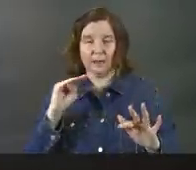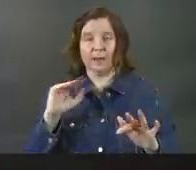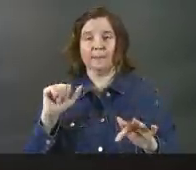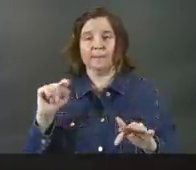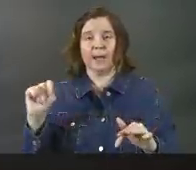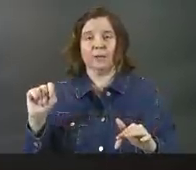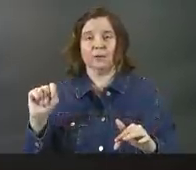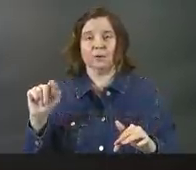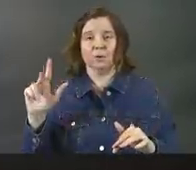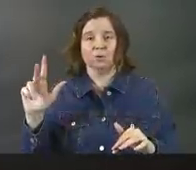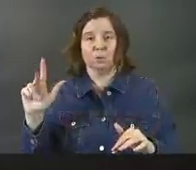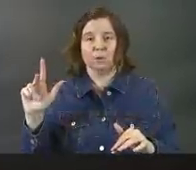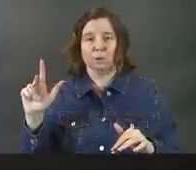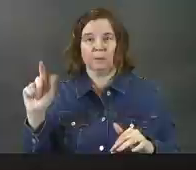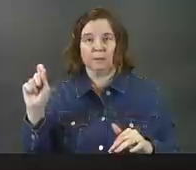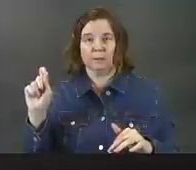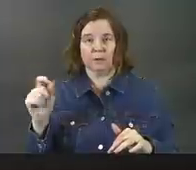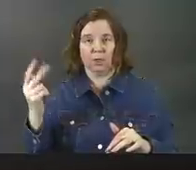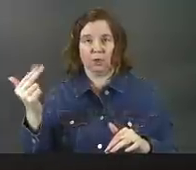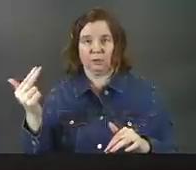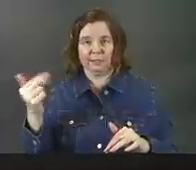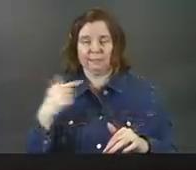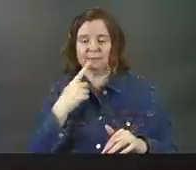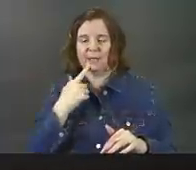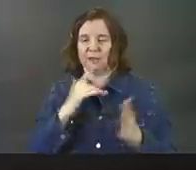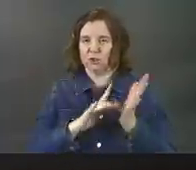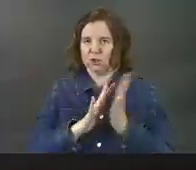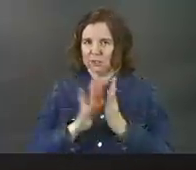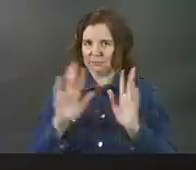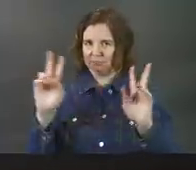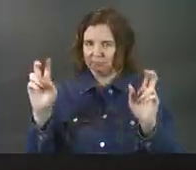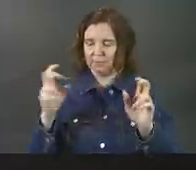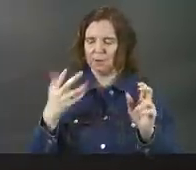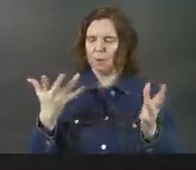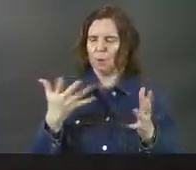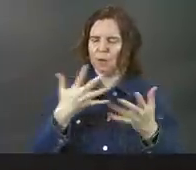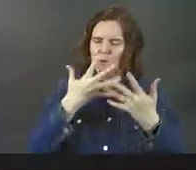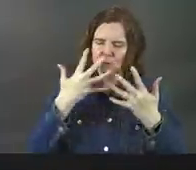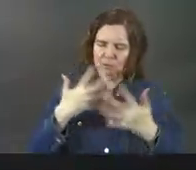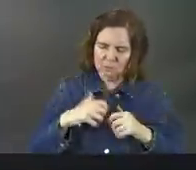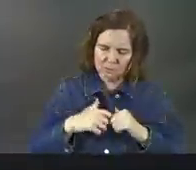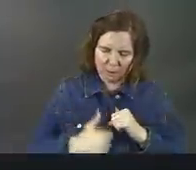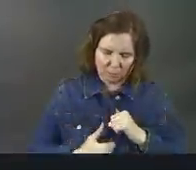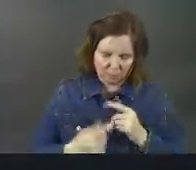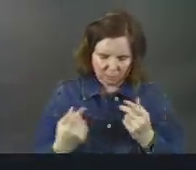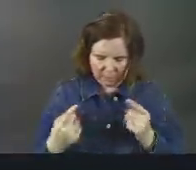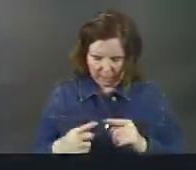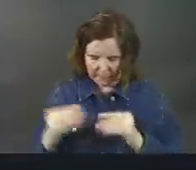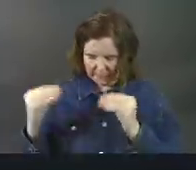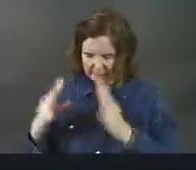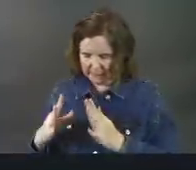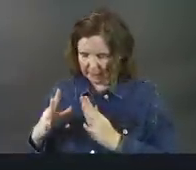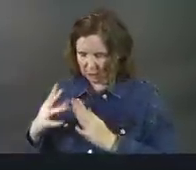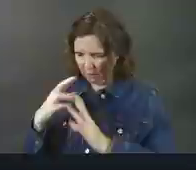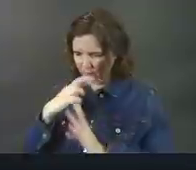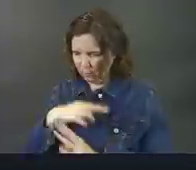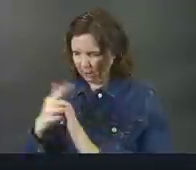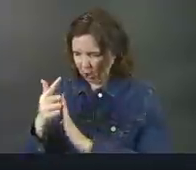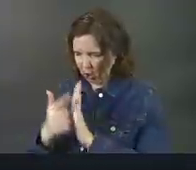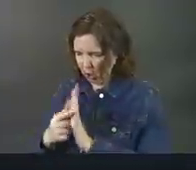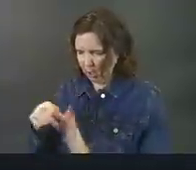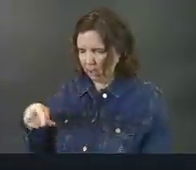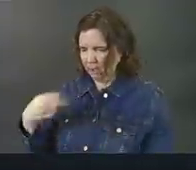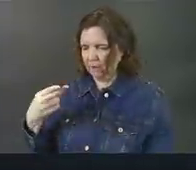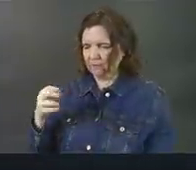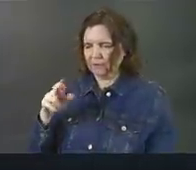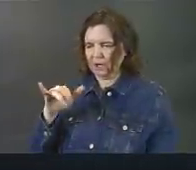Matthew 23, 13 says this. So this is Jesus again talking, "What sorrow awaits you teachers of religious law and you